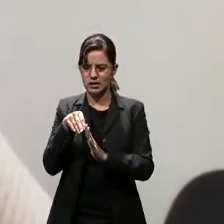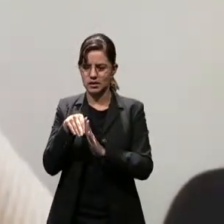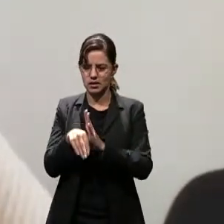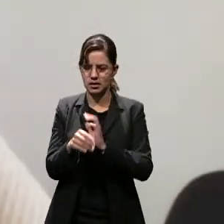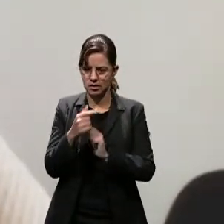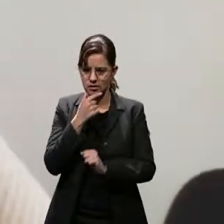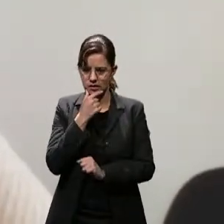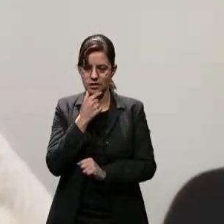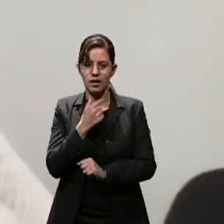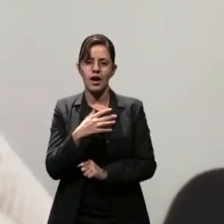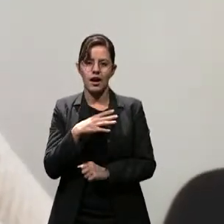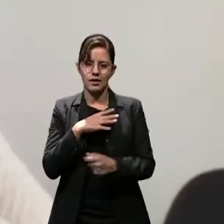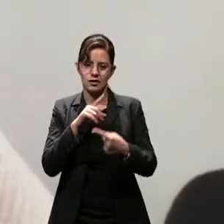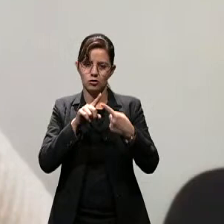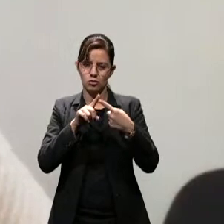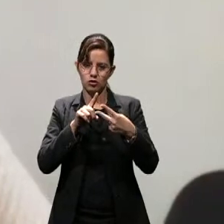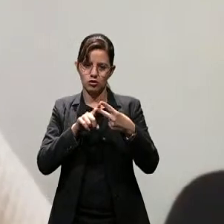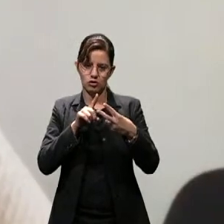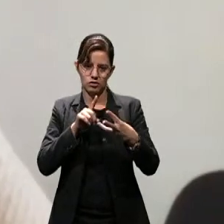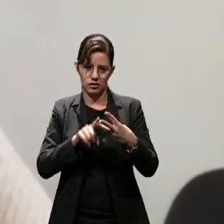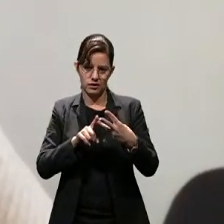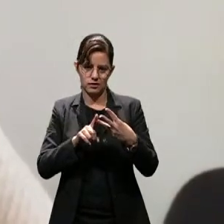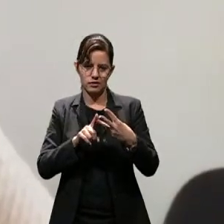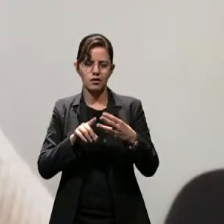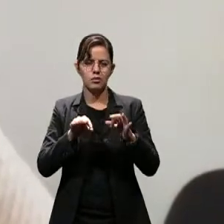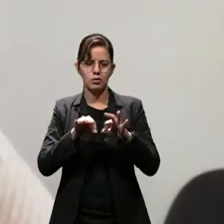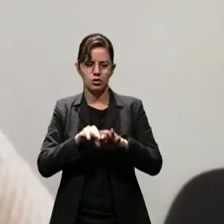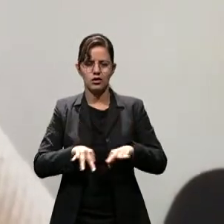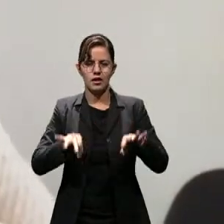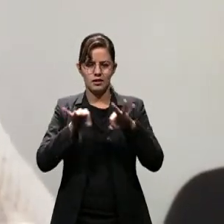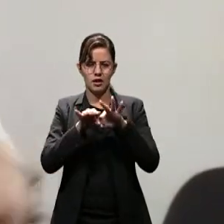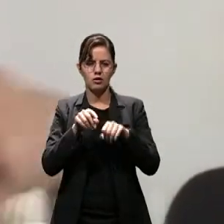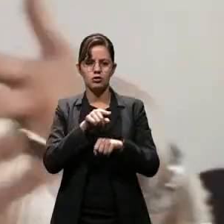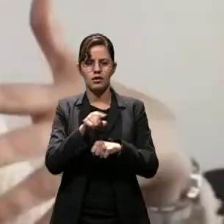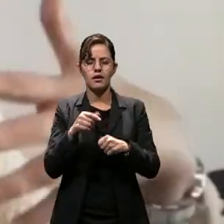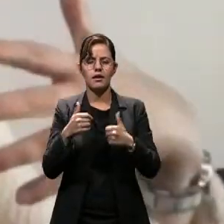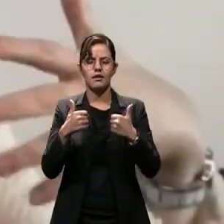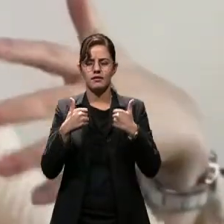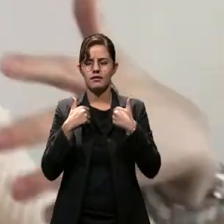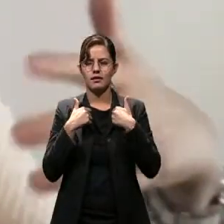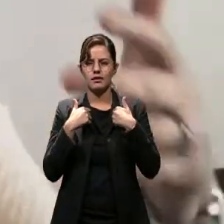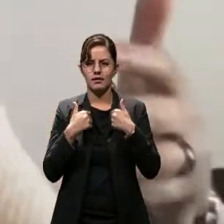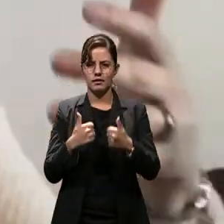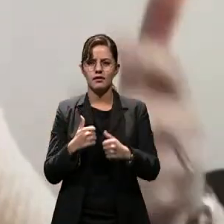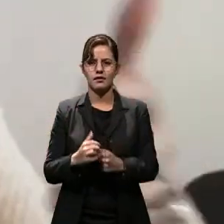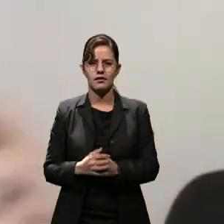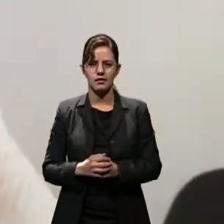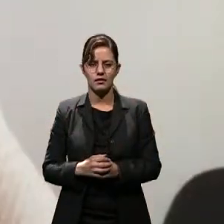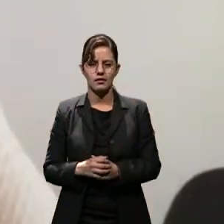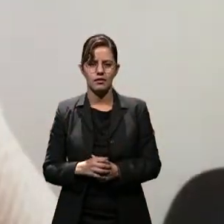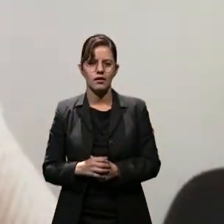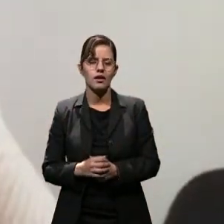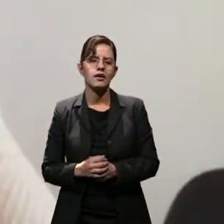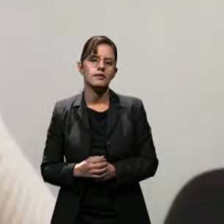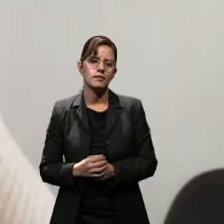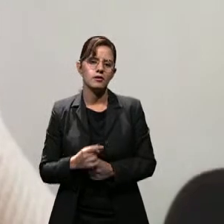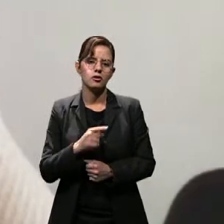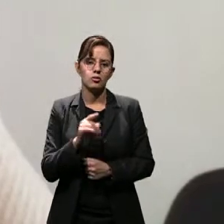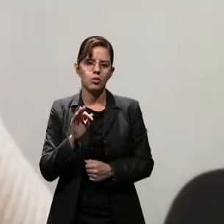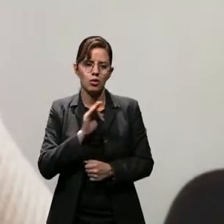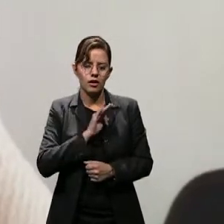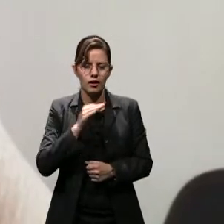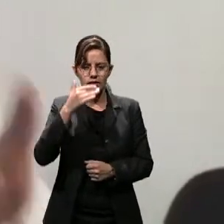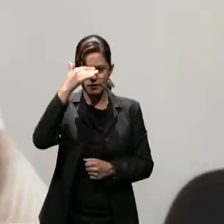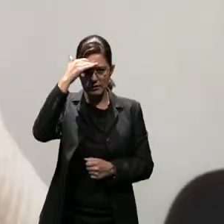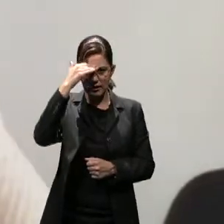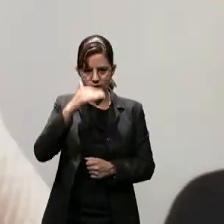political participation of women, I think that we have to pay attention of three things in order to understand these dynamics and to understand